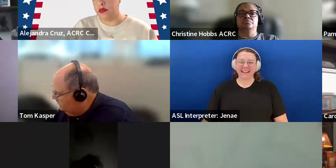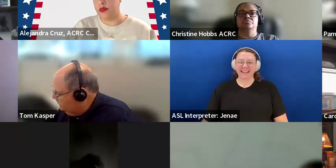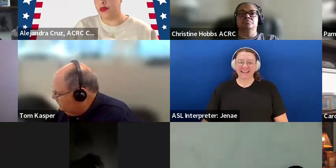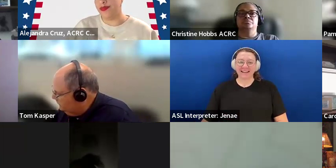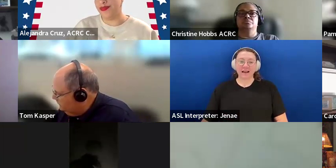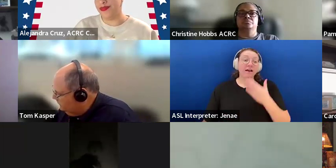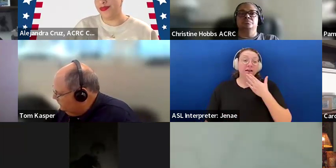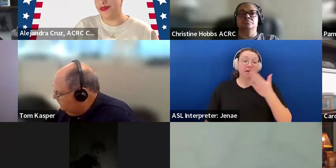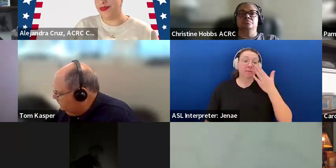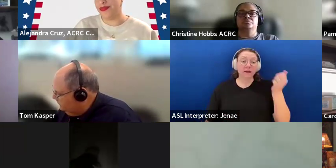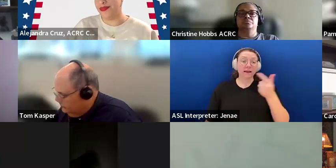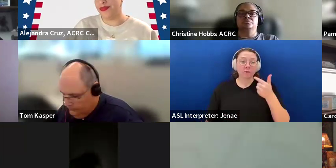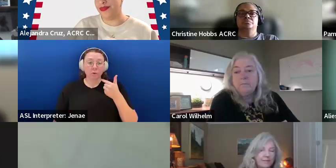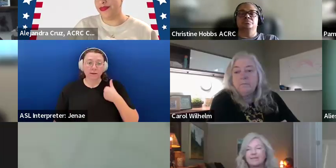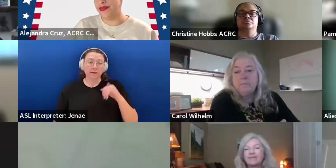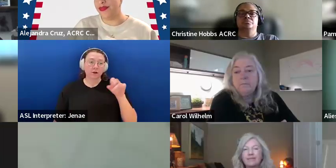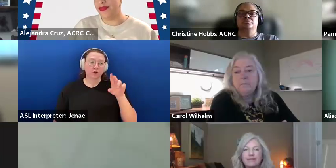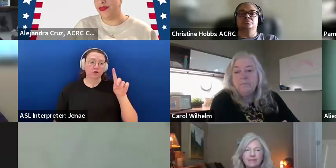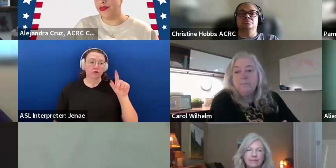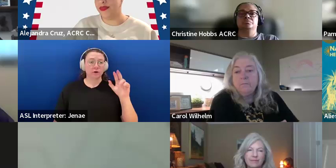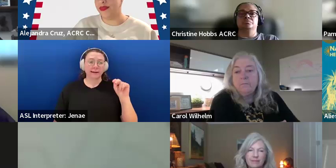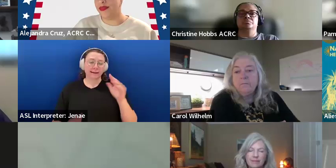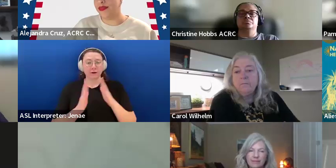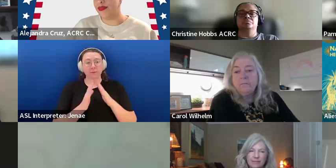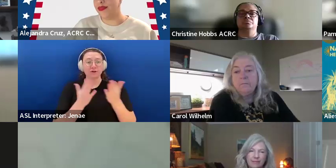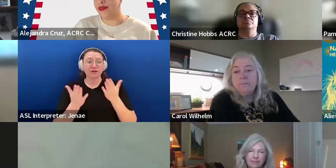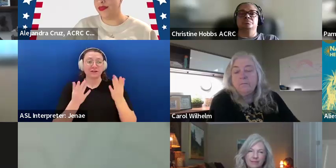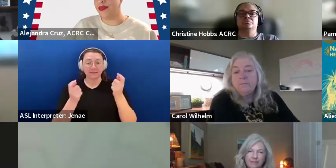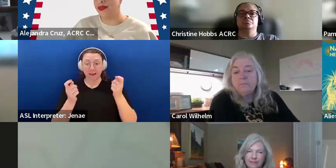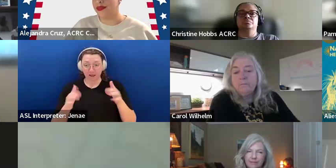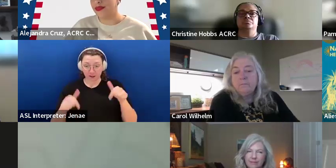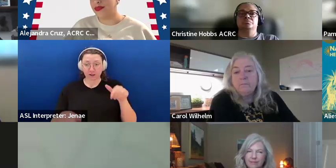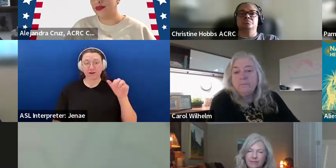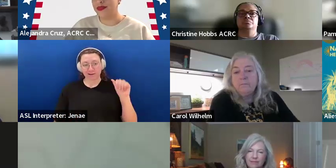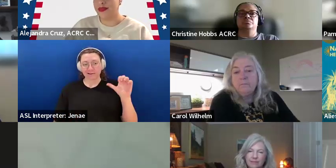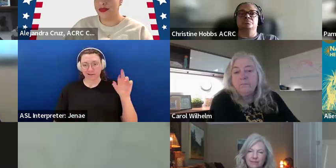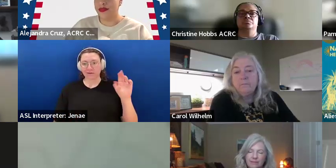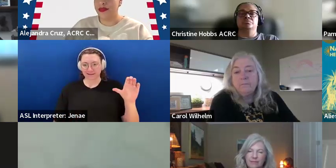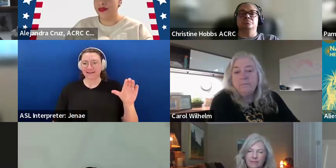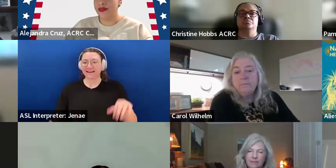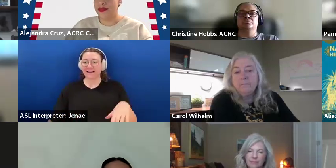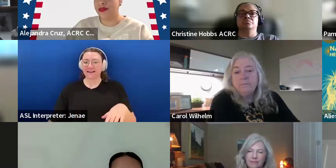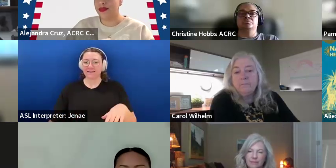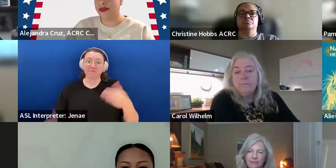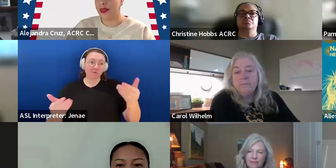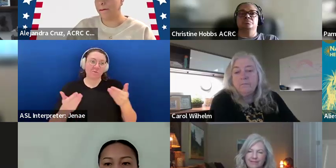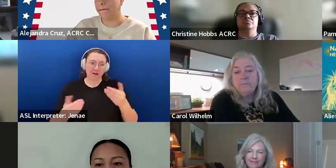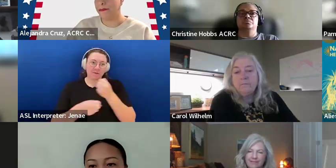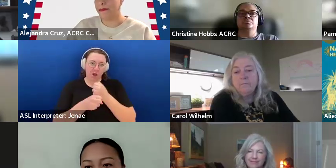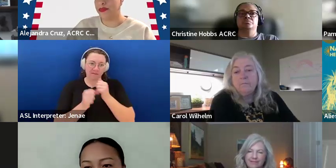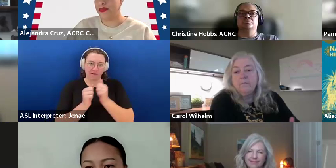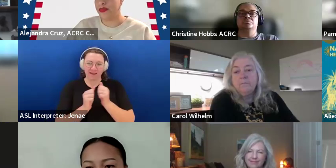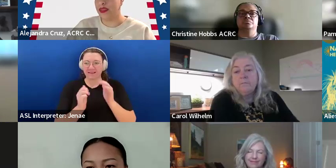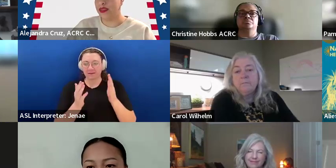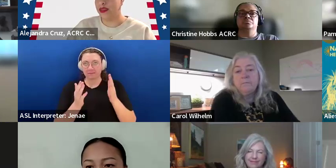morning, everyone. My name is Jordan Eller. I'm a Community Services Manager here at Alta California Regional Center, and welcome to Coffee with